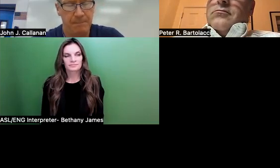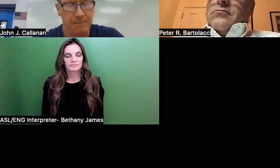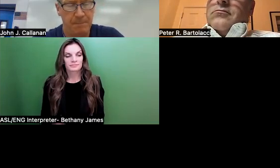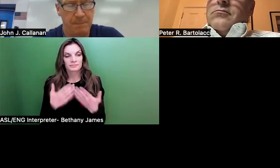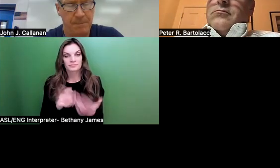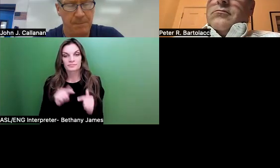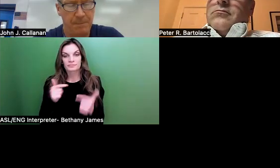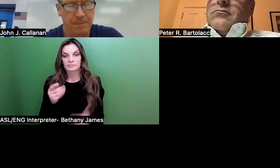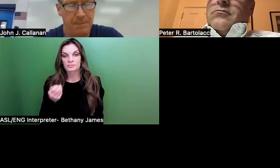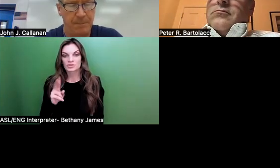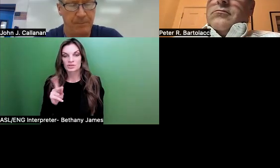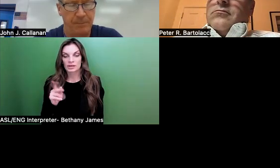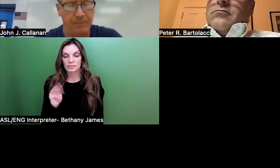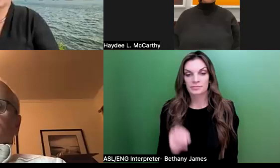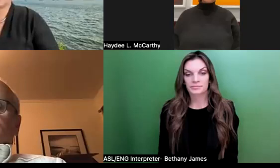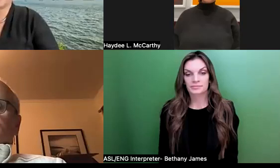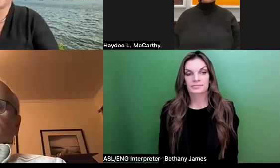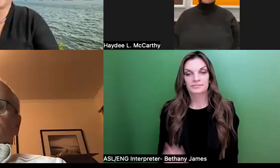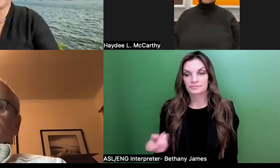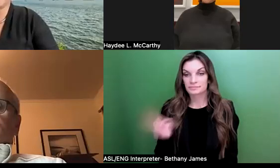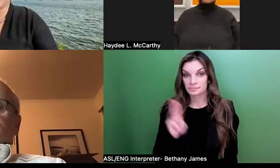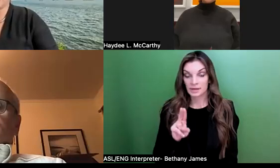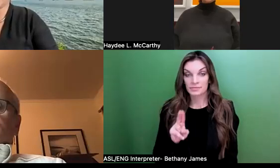Mr. May I Kim? provide a rebuttal? Ah, there we go.